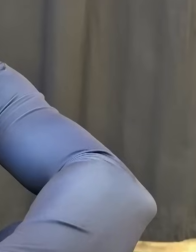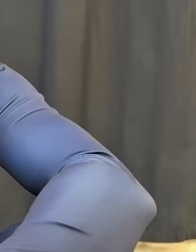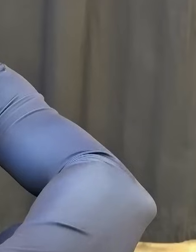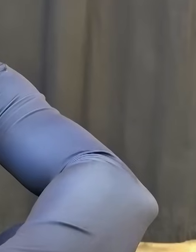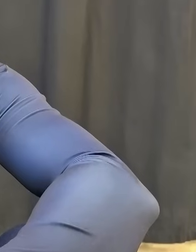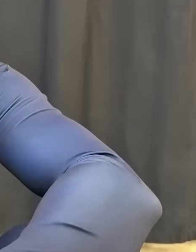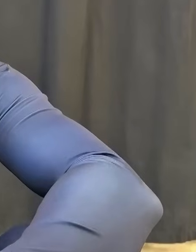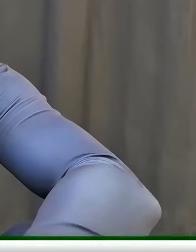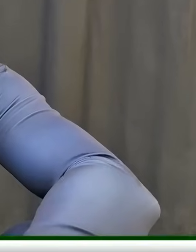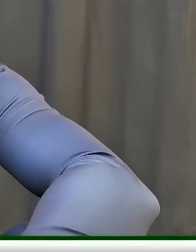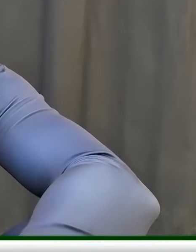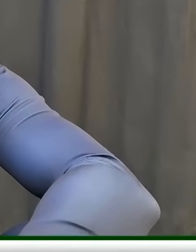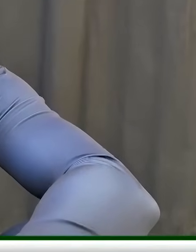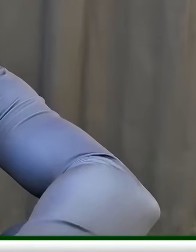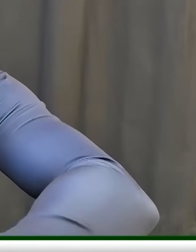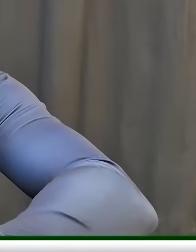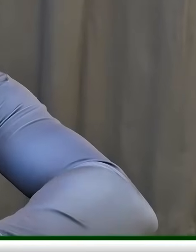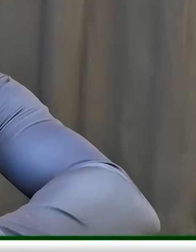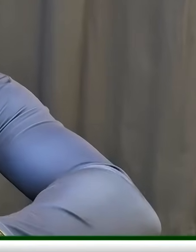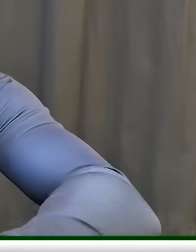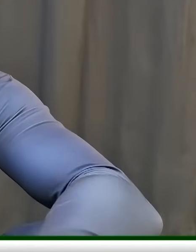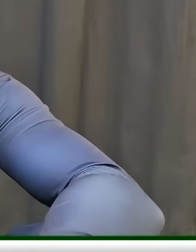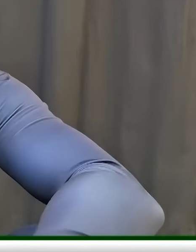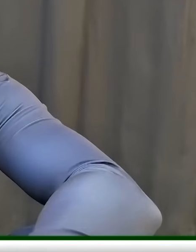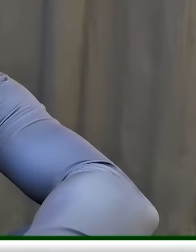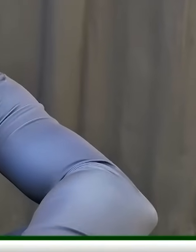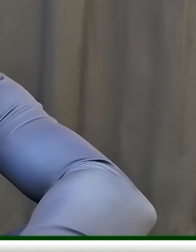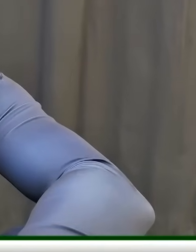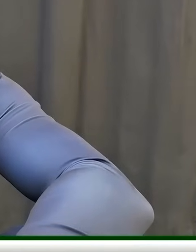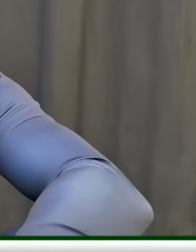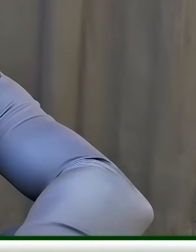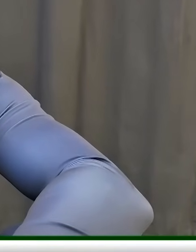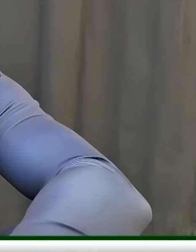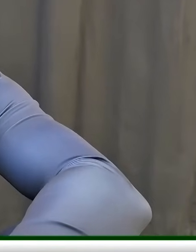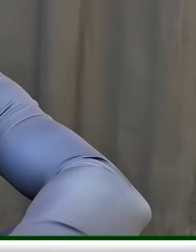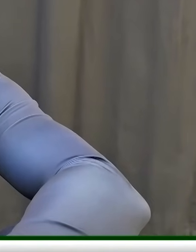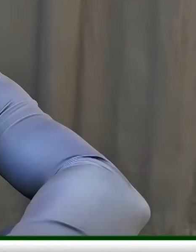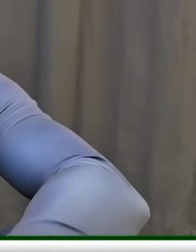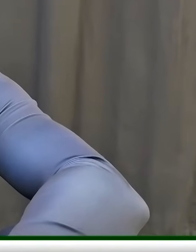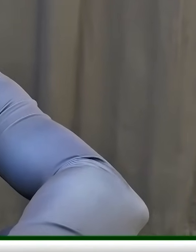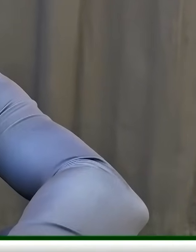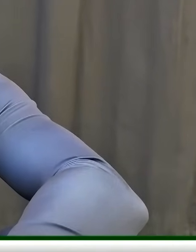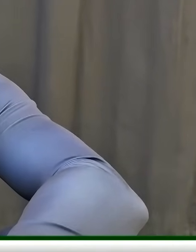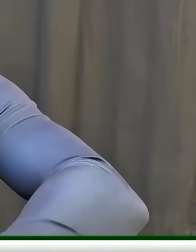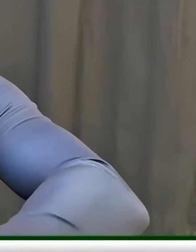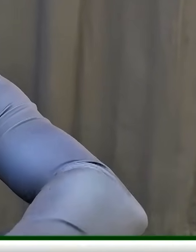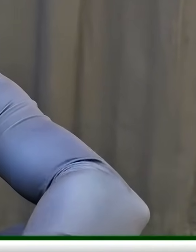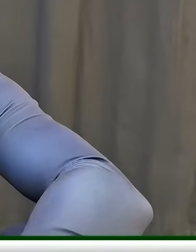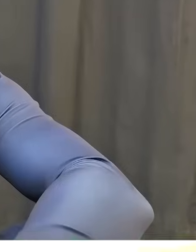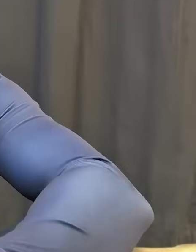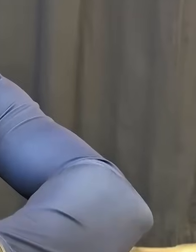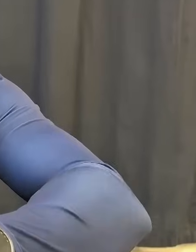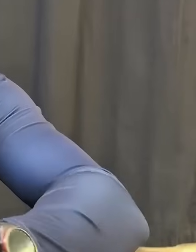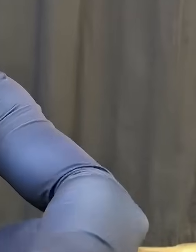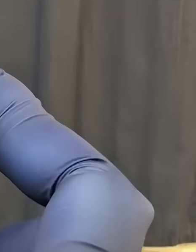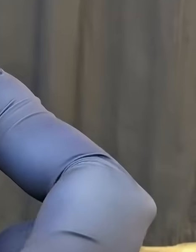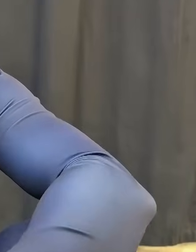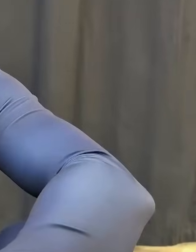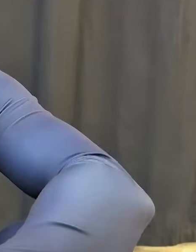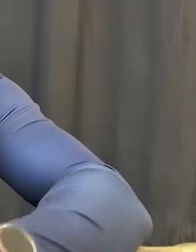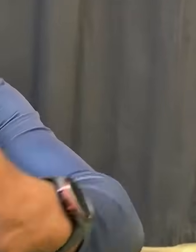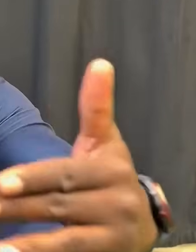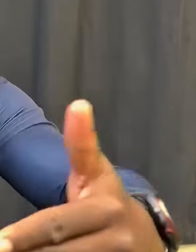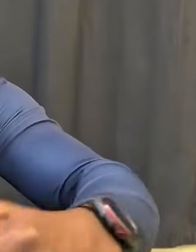You know, every international team poses different type of challenges. For us is to continue to believe, continue to